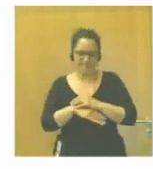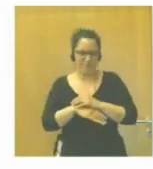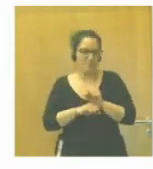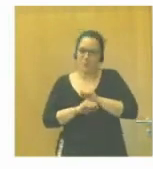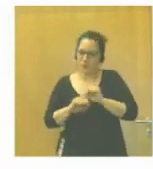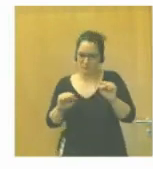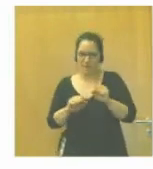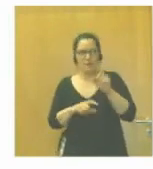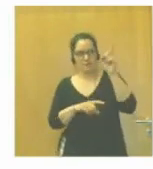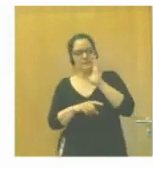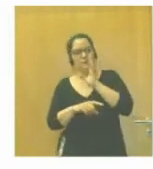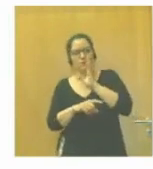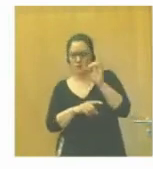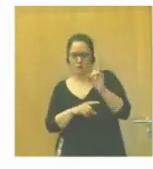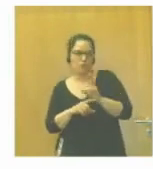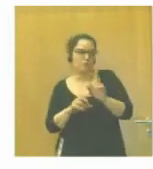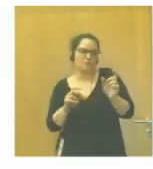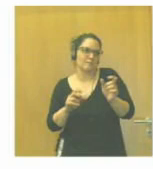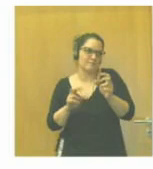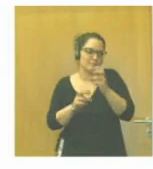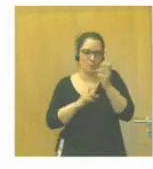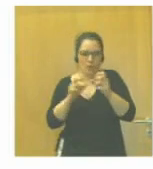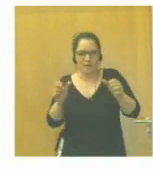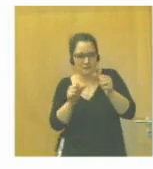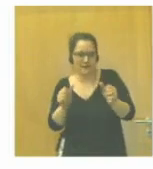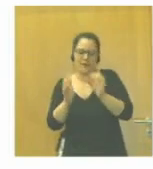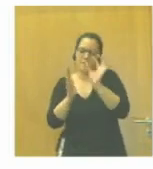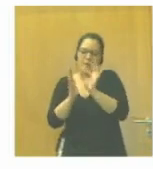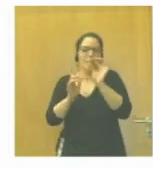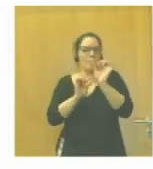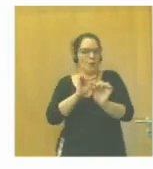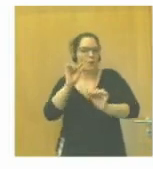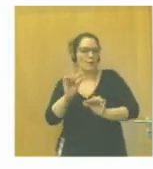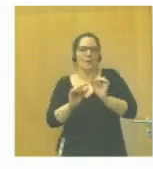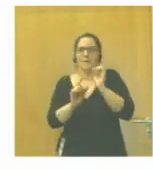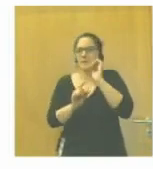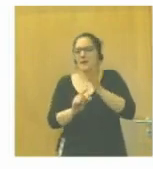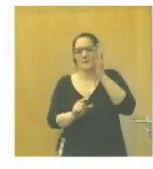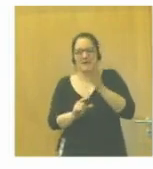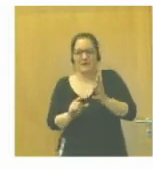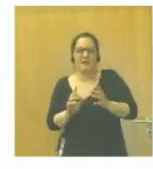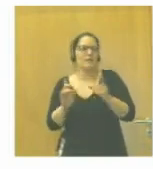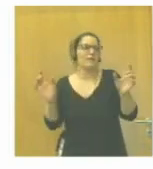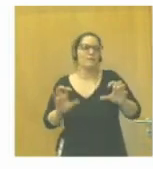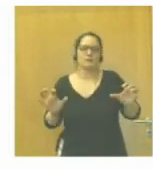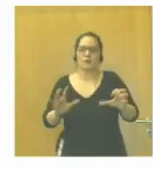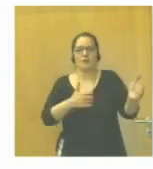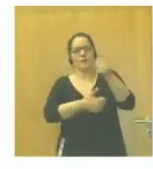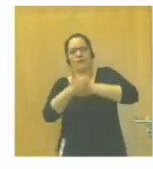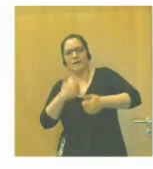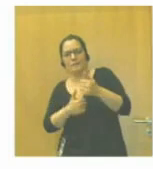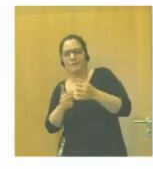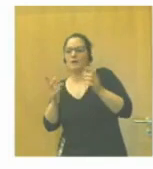just takes, it's hard. There's staff turnover. Frankly, it takes oftentimes new things within the electronic medical record to be